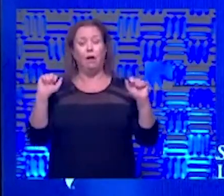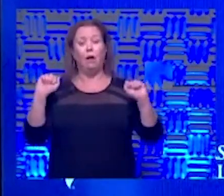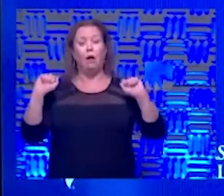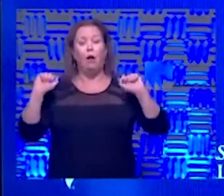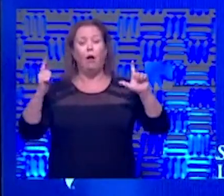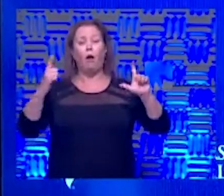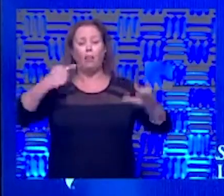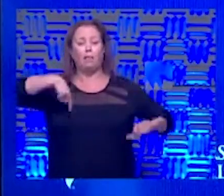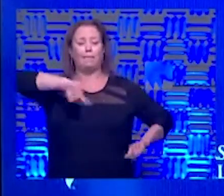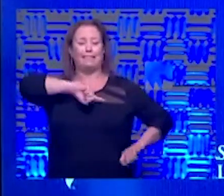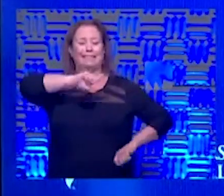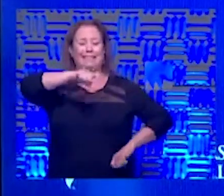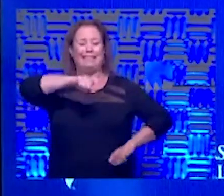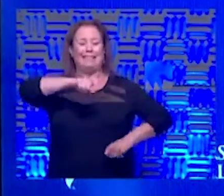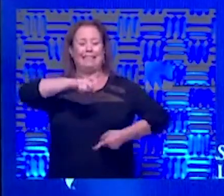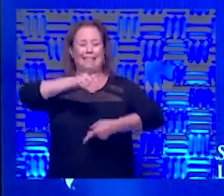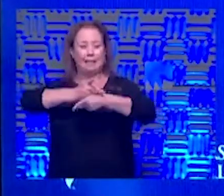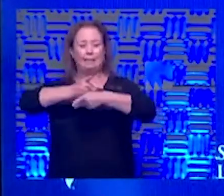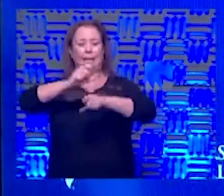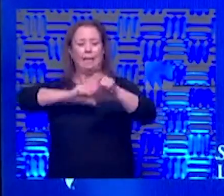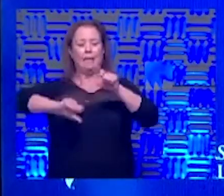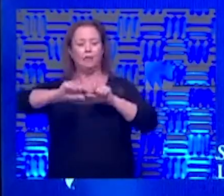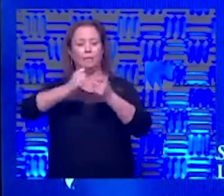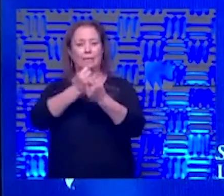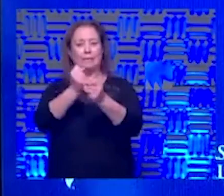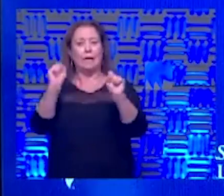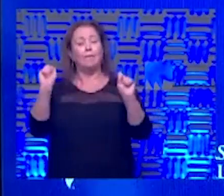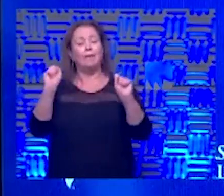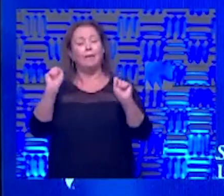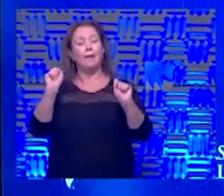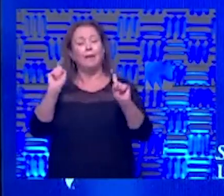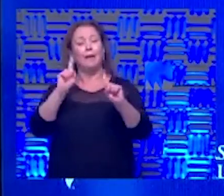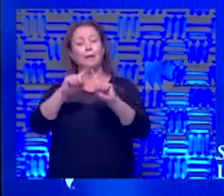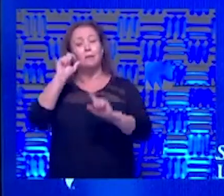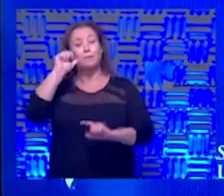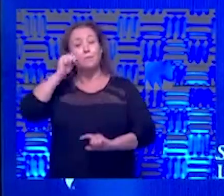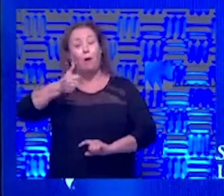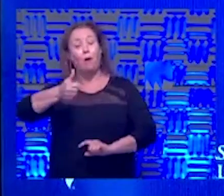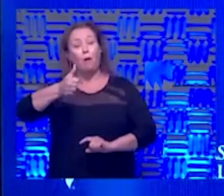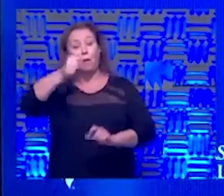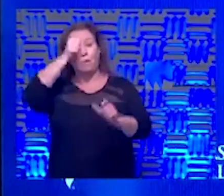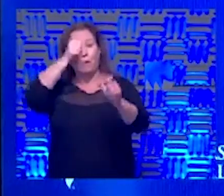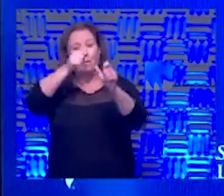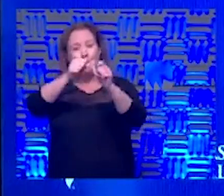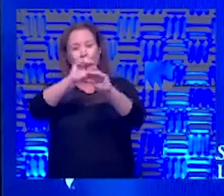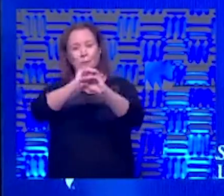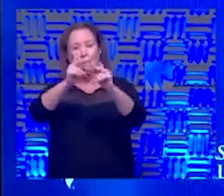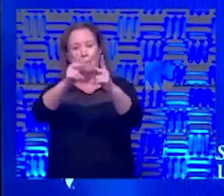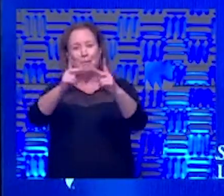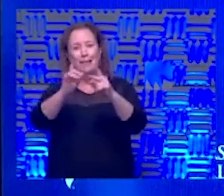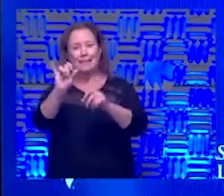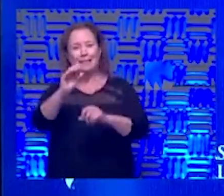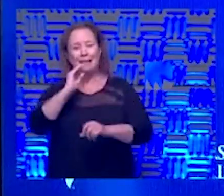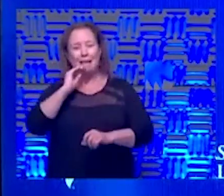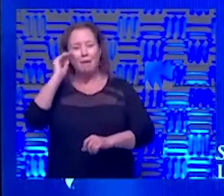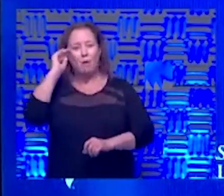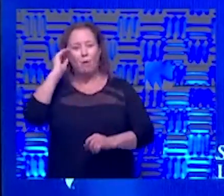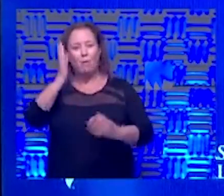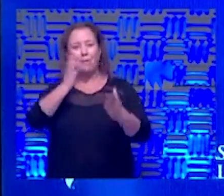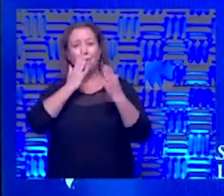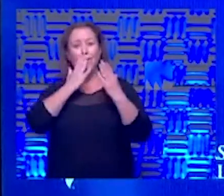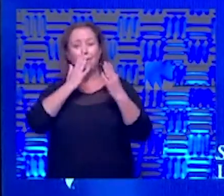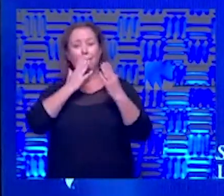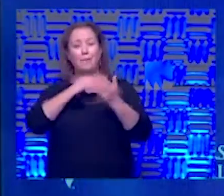keep each of us safe. Till tomorrow, we'll see you, and remember, there's still no place like home. Thank you.